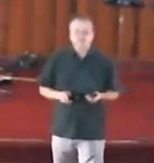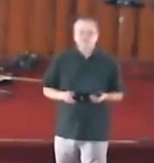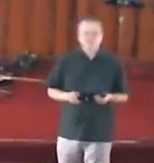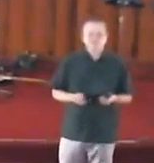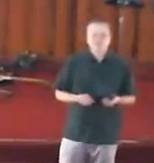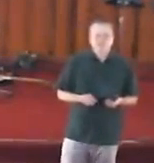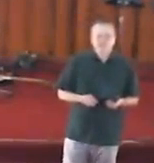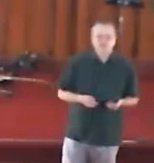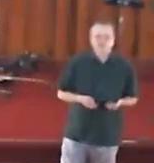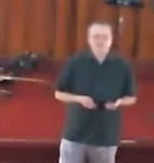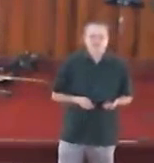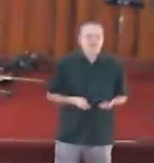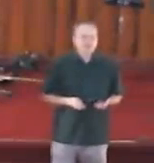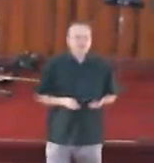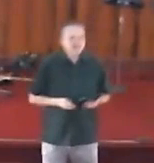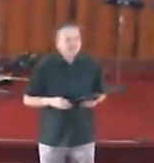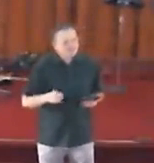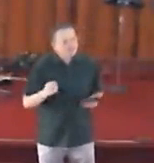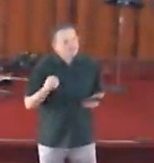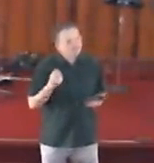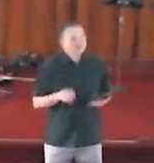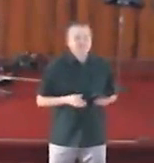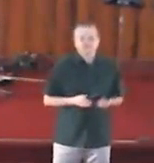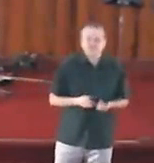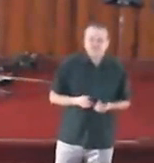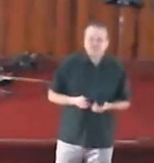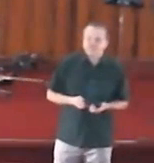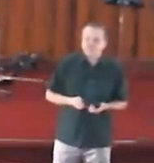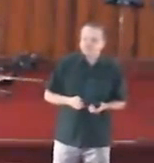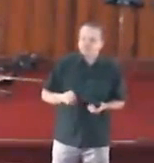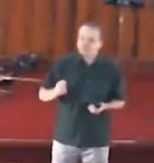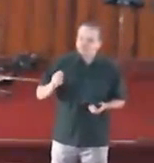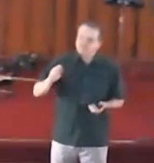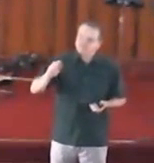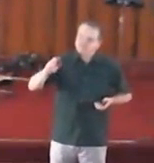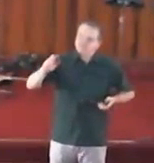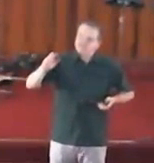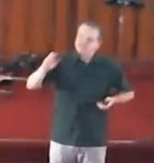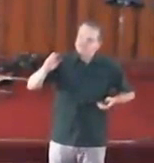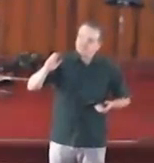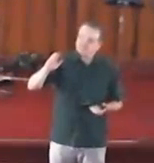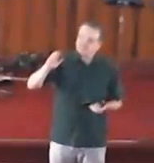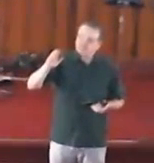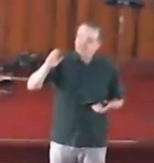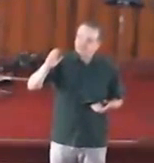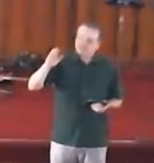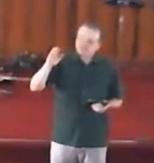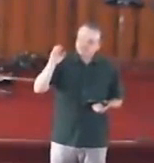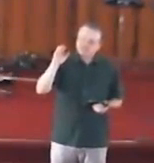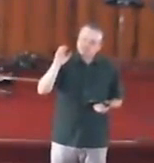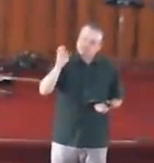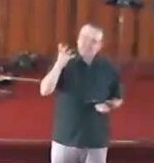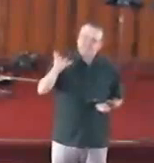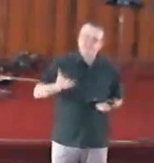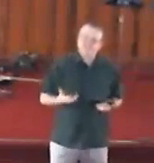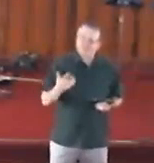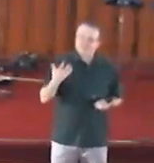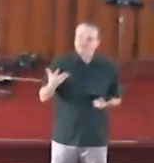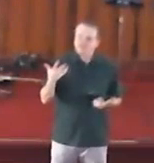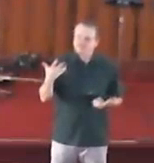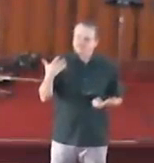won't give him a stone. Y es que a veces las personas han sido